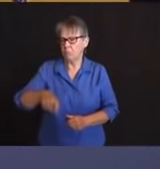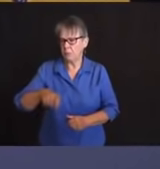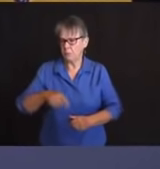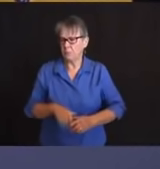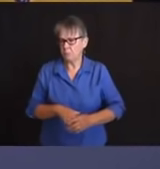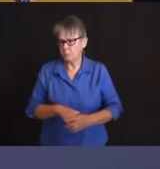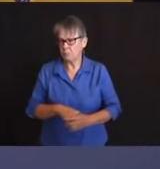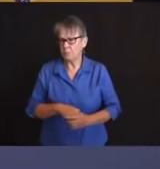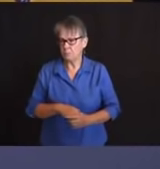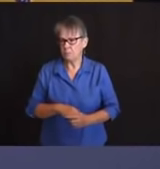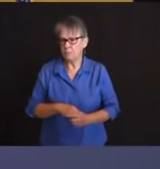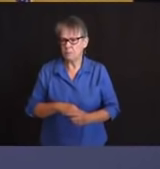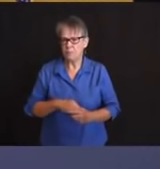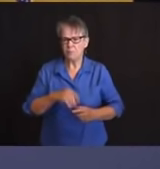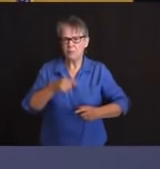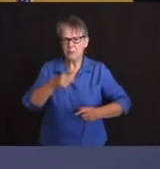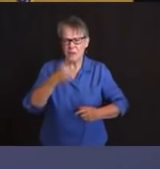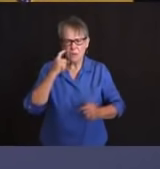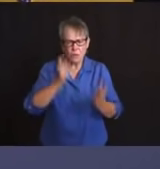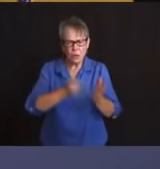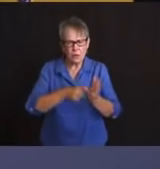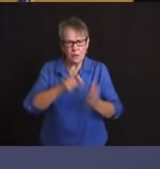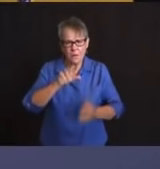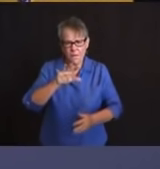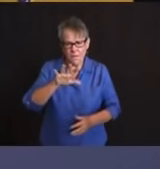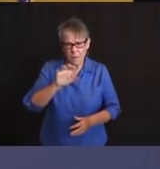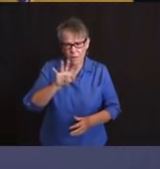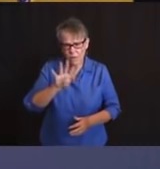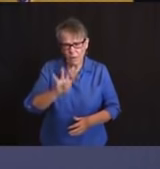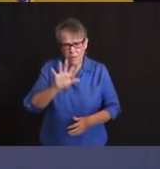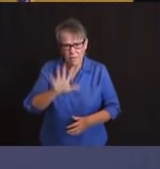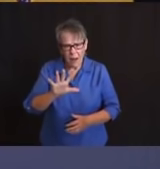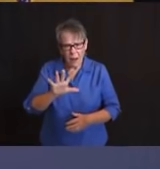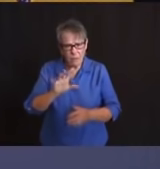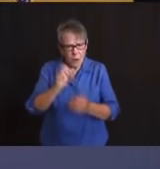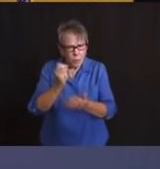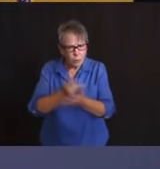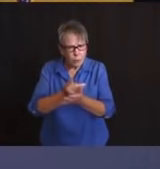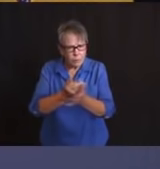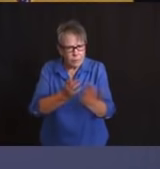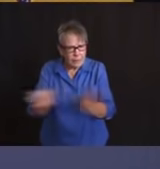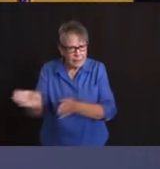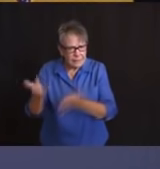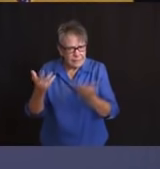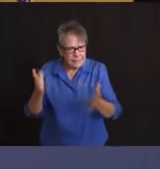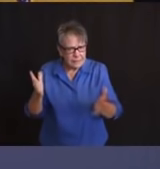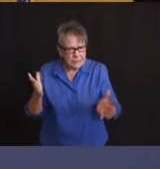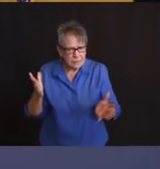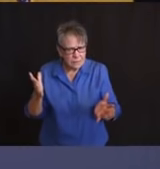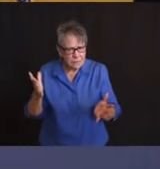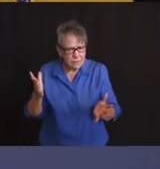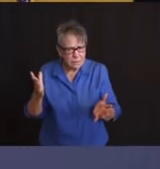plans, 221 still under review, 35 not yet reviewed. Does that sound right to you?